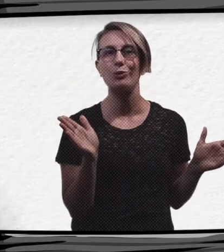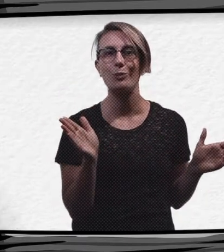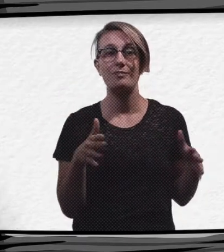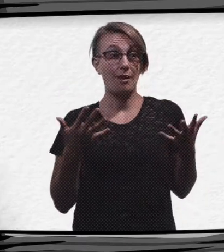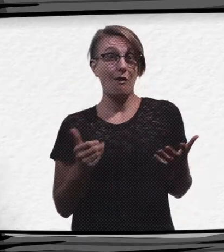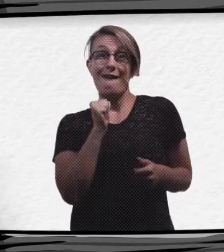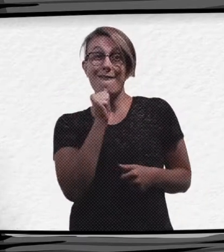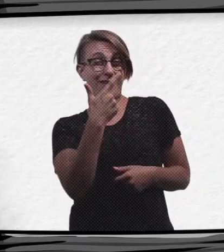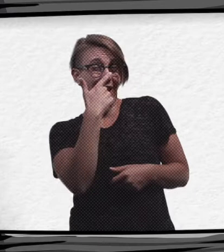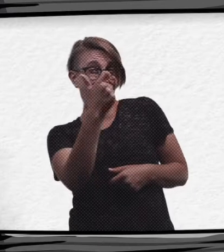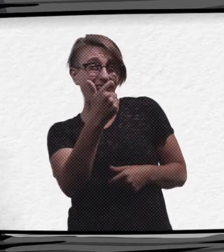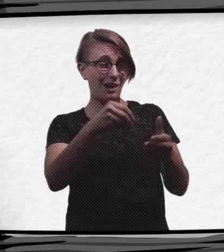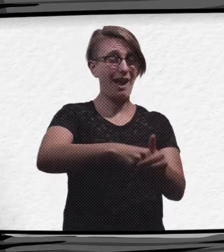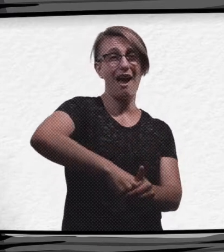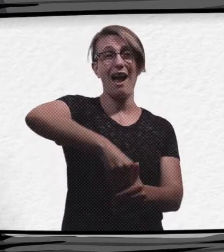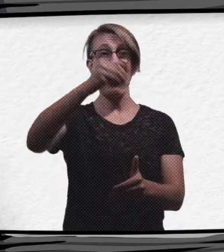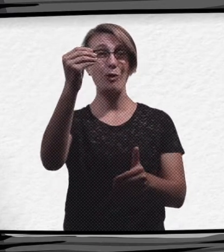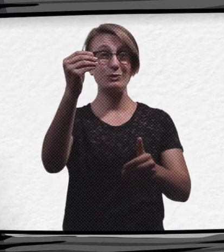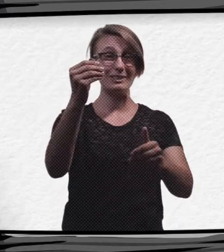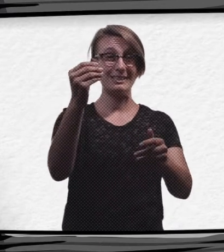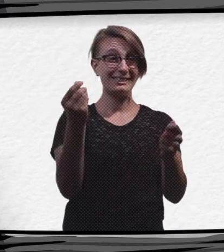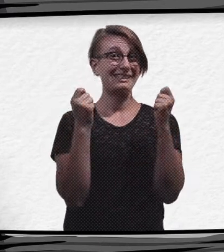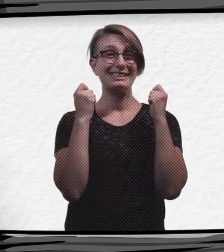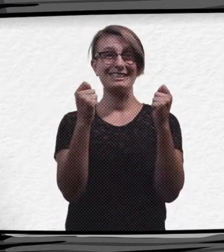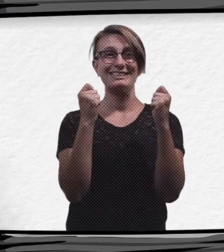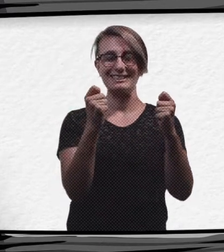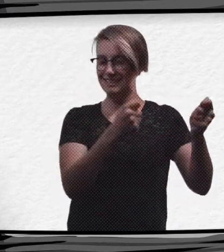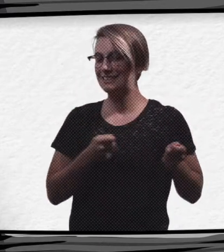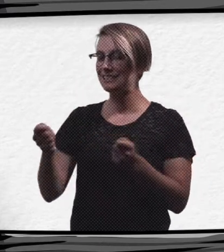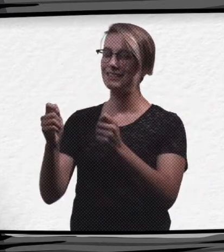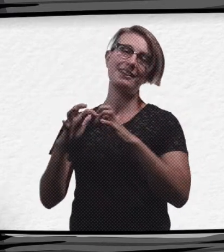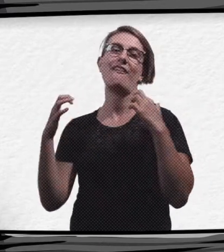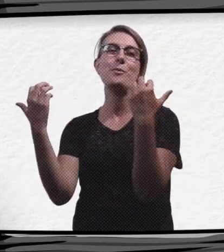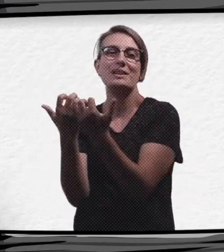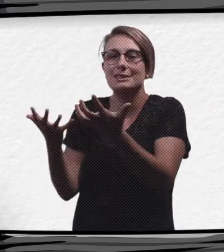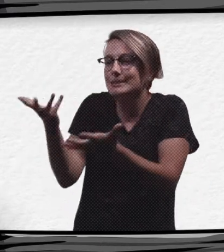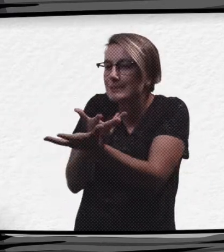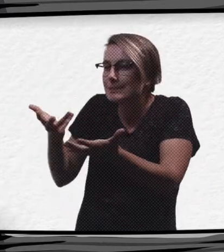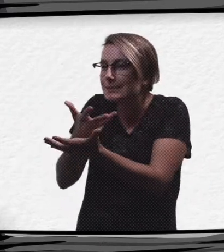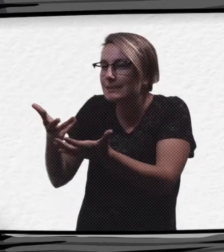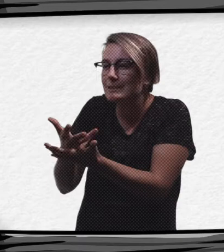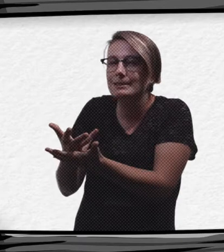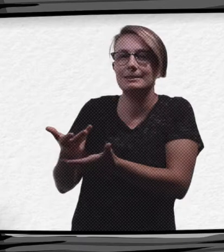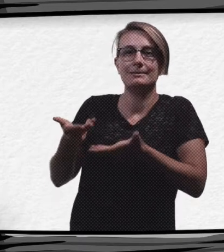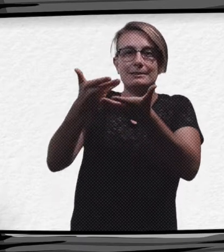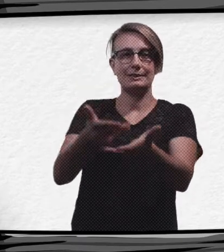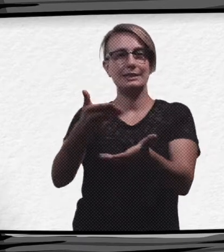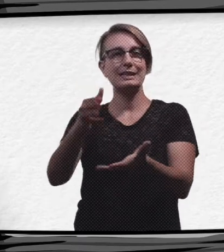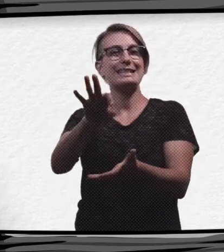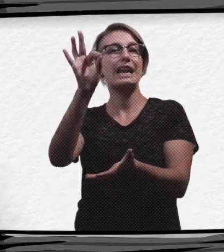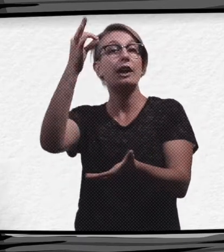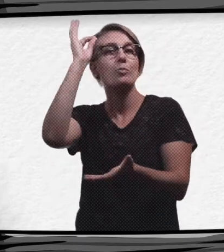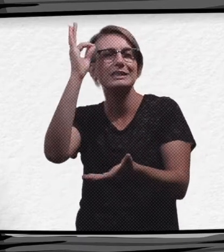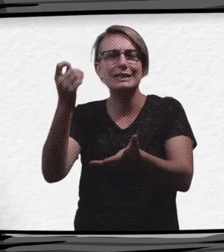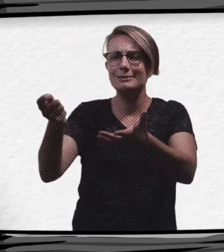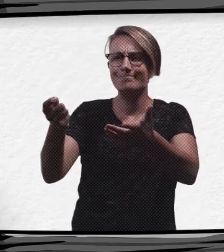Members Day, and everything goes along well, it'll be debated in Parliament, tweaked at Select Committee, and then signed into law. But of